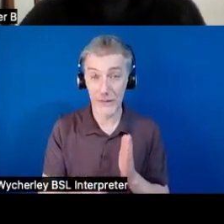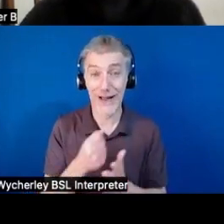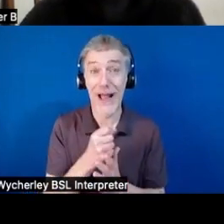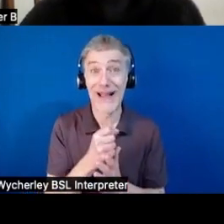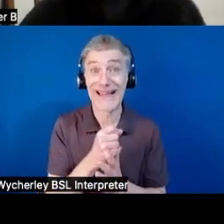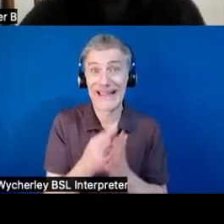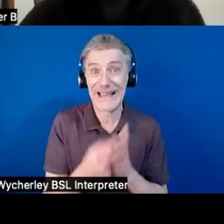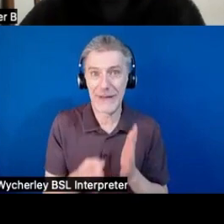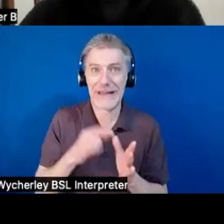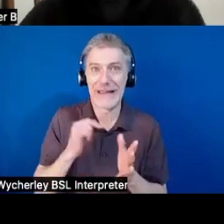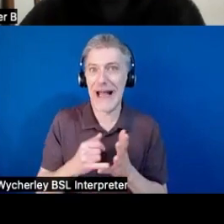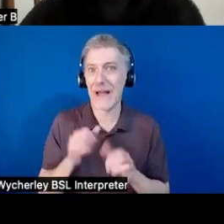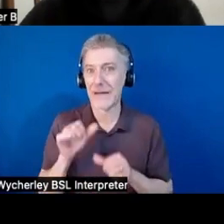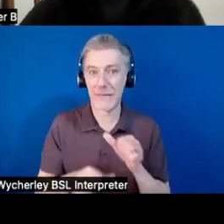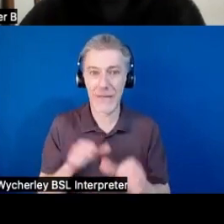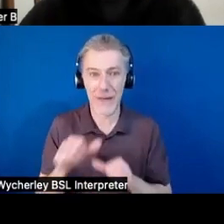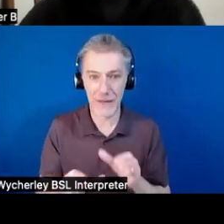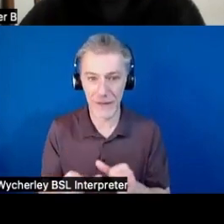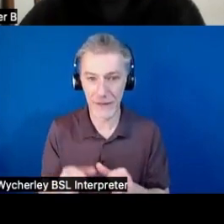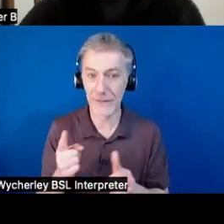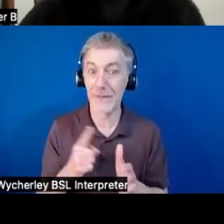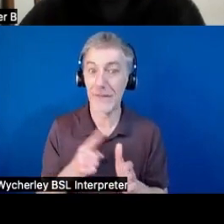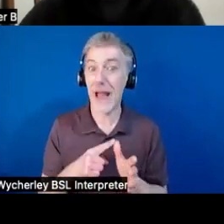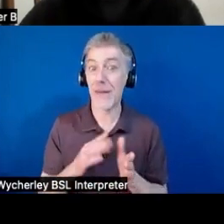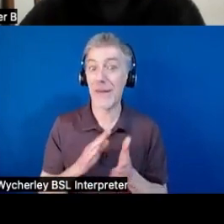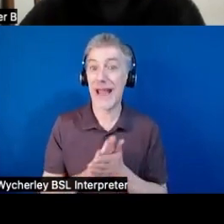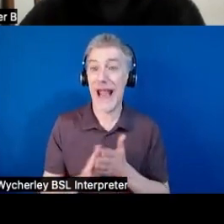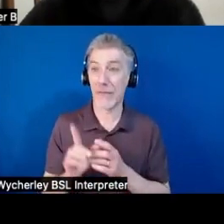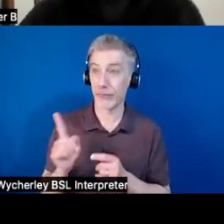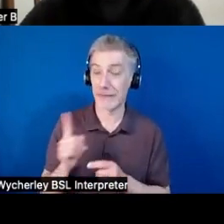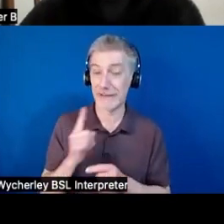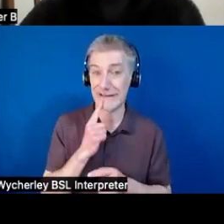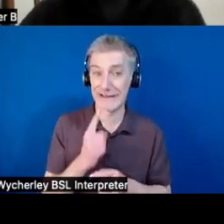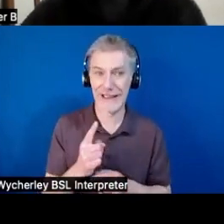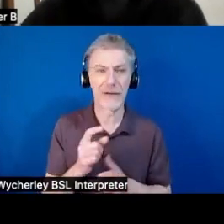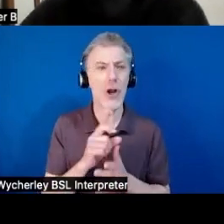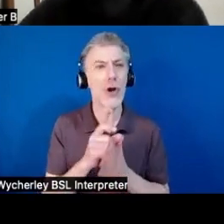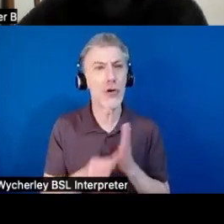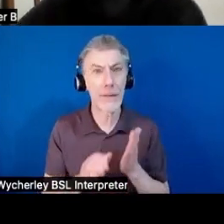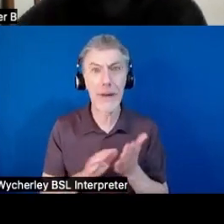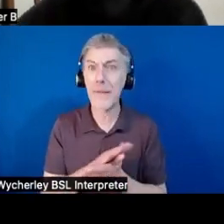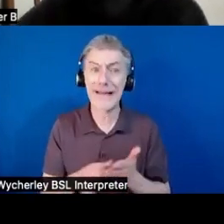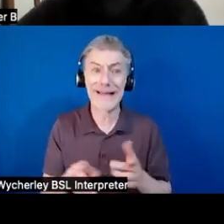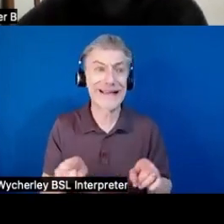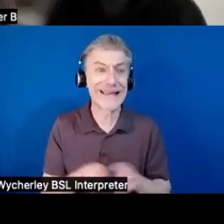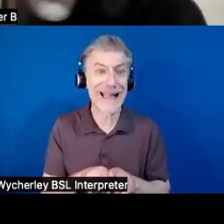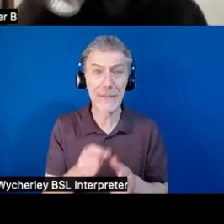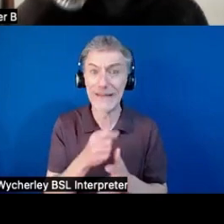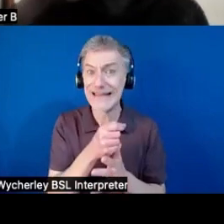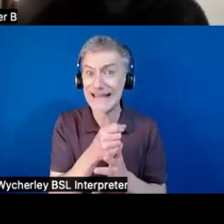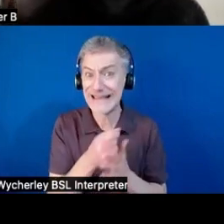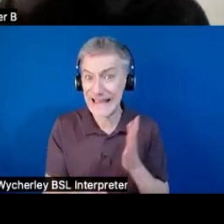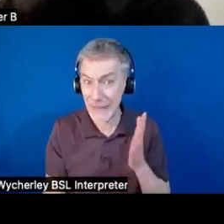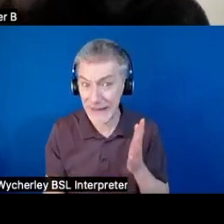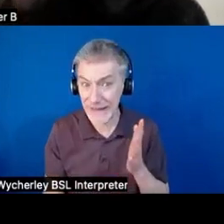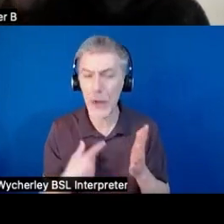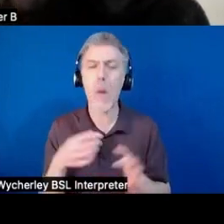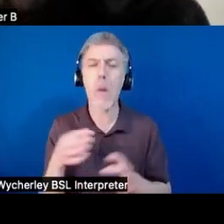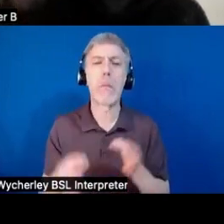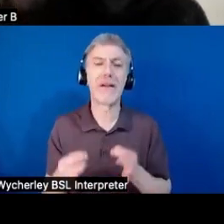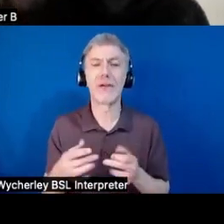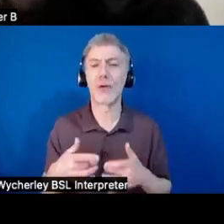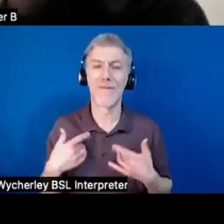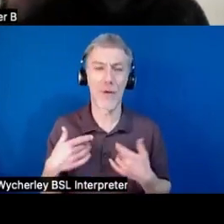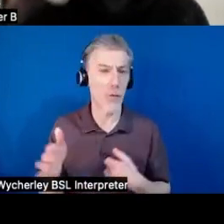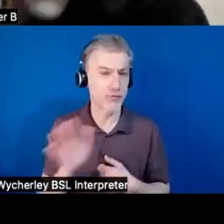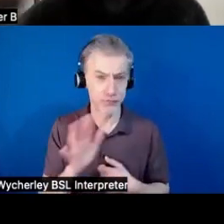So Amy Hamray writes, Crip is not a synonym for disability, nor is it simply a political orientation. Rather, it is a